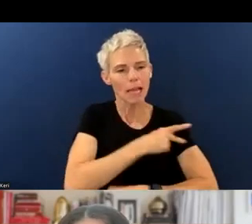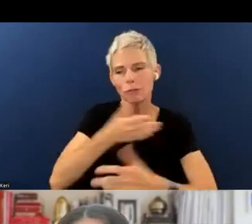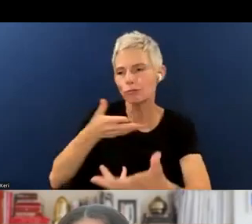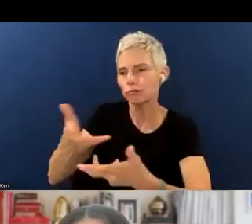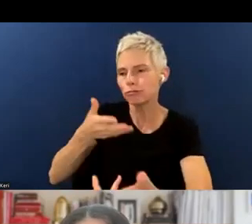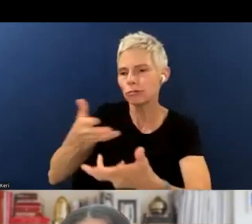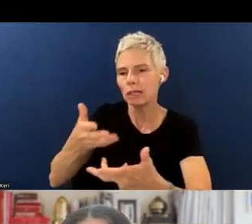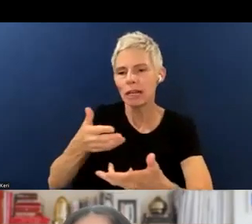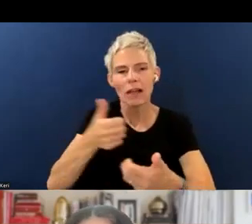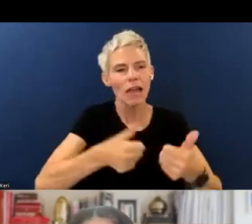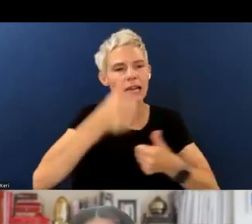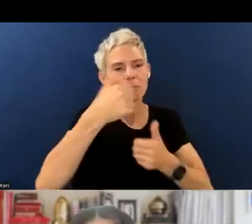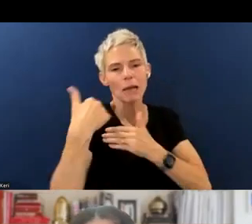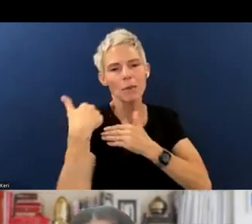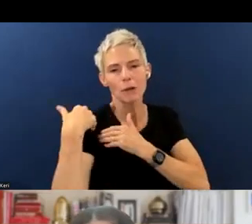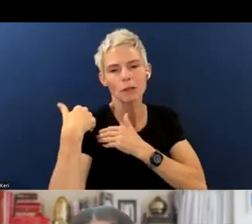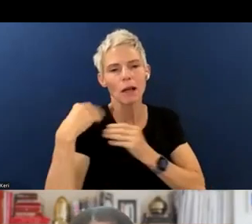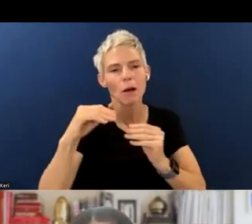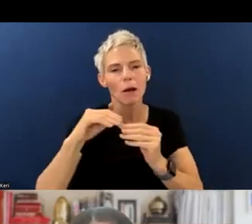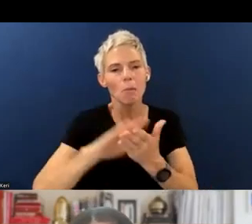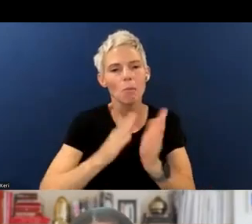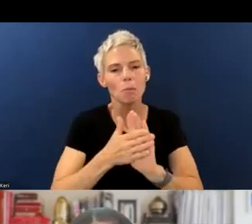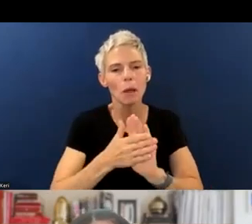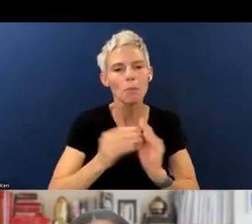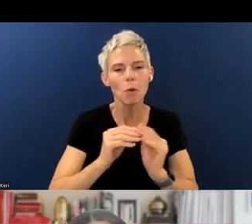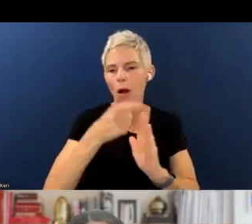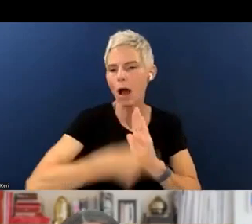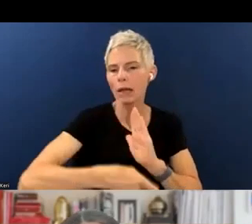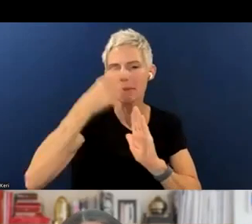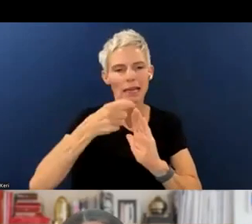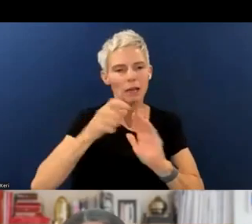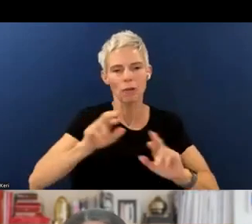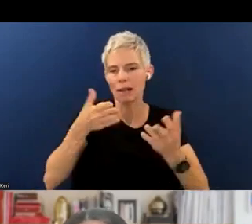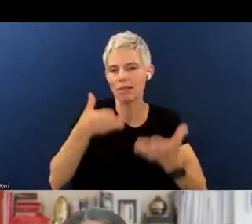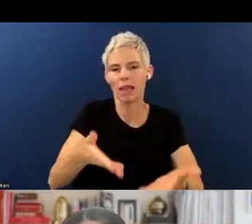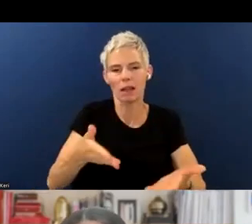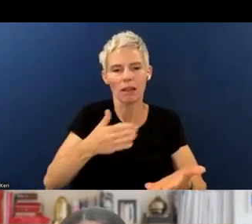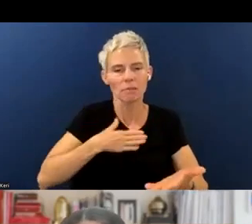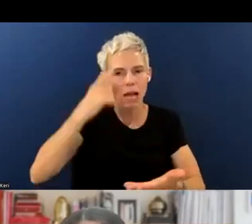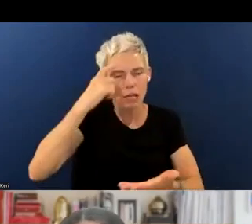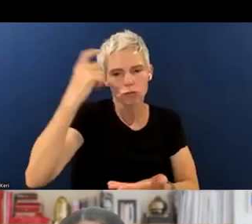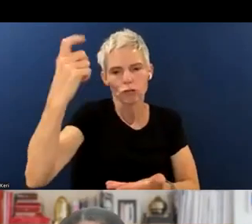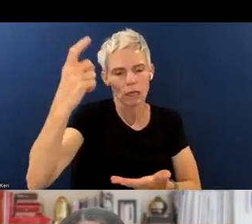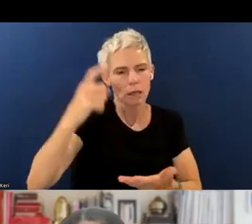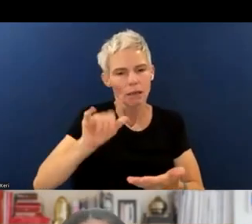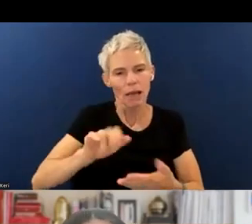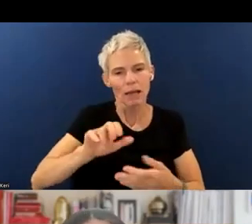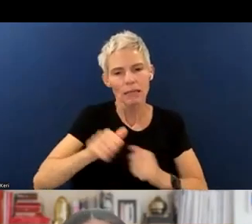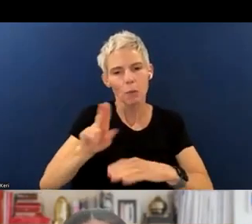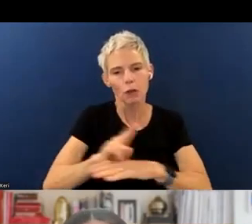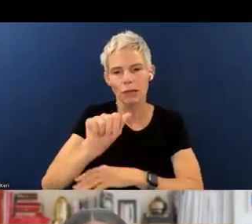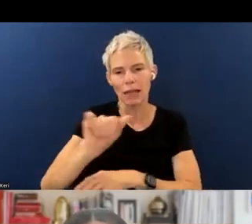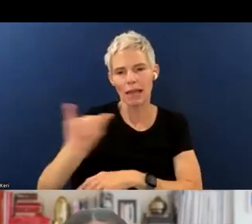is all automated. And we're close to that. We're 1 year away from that, but this is like my dream and this is how we're using AI. I thought it